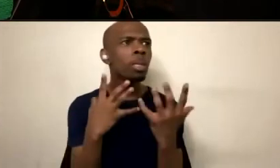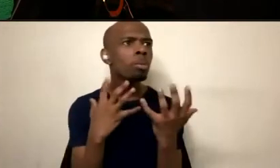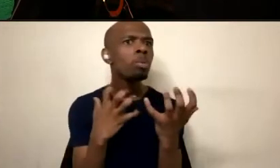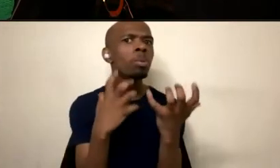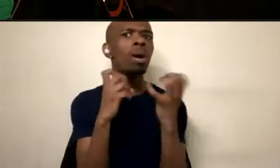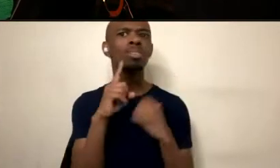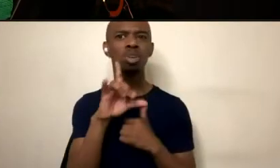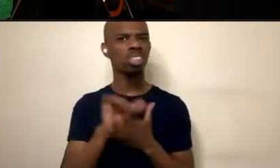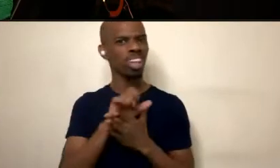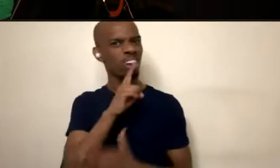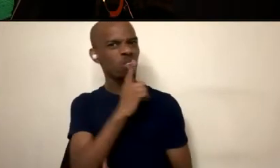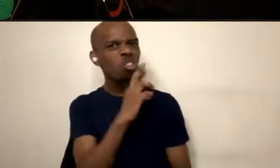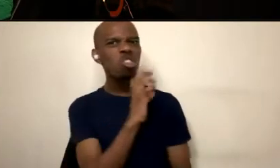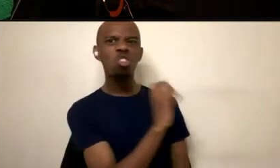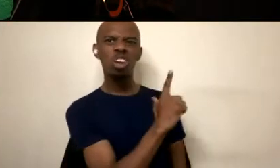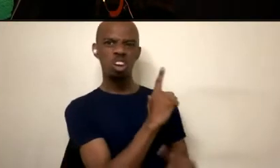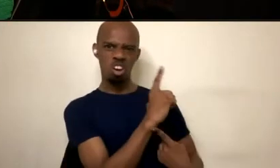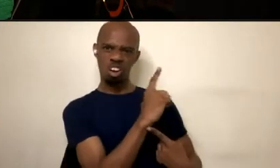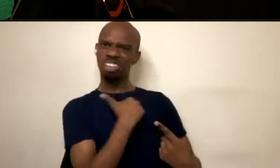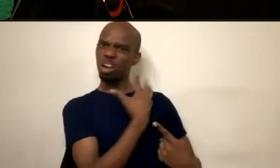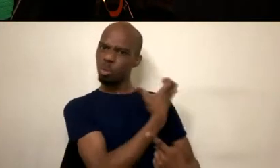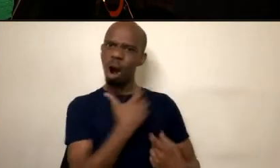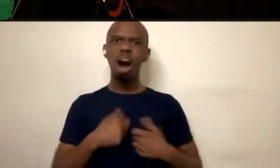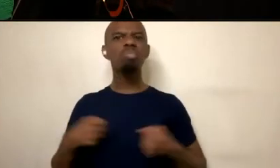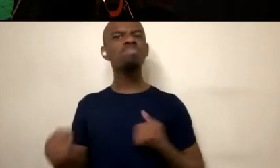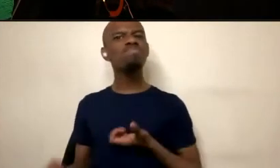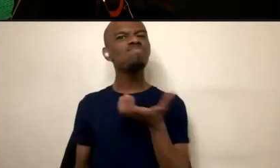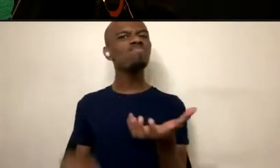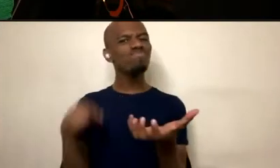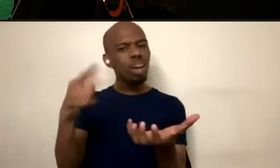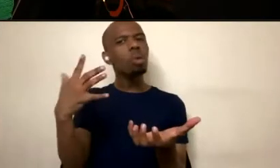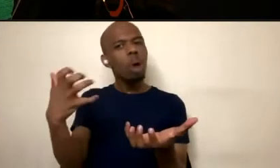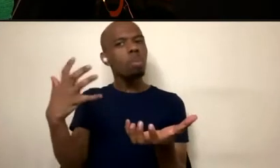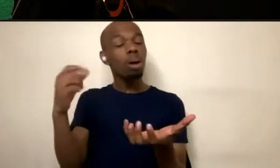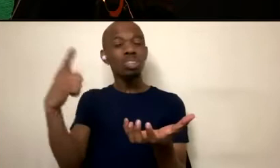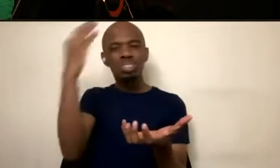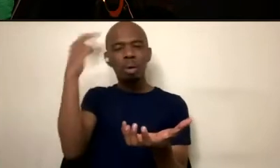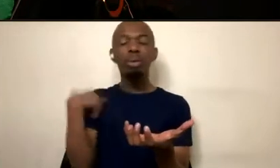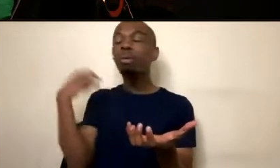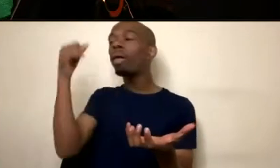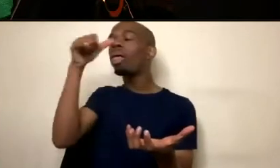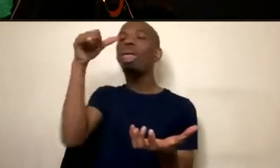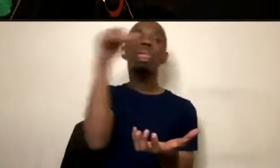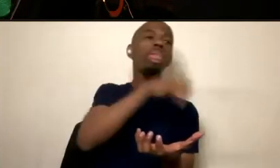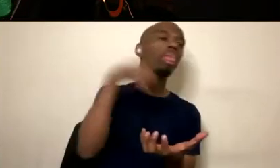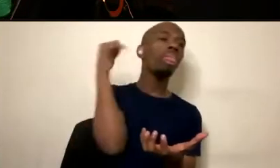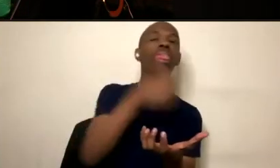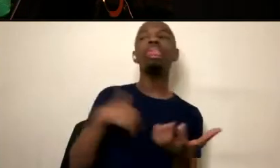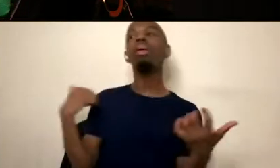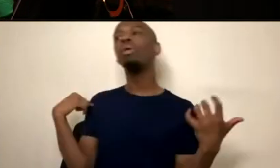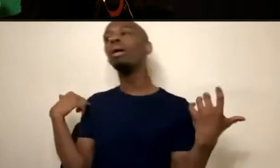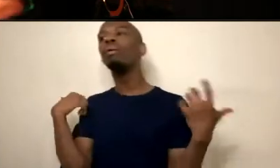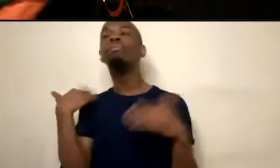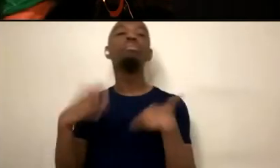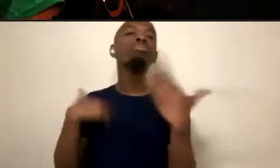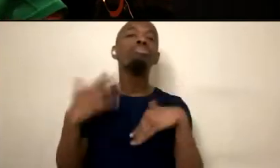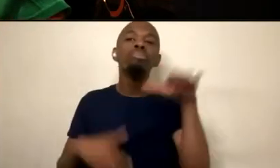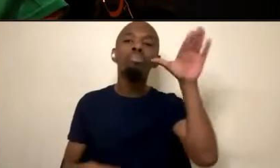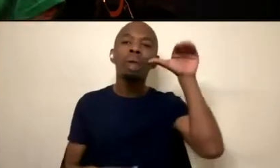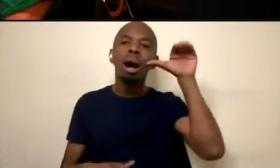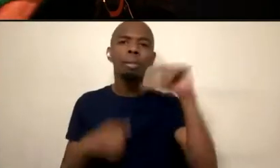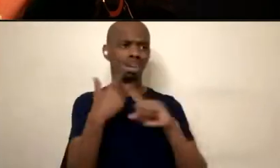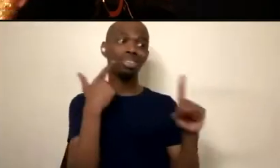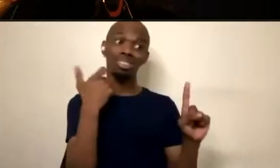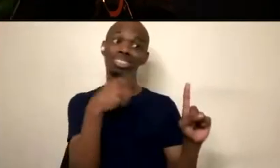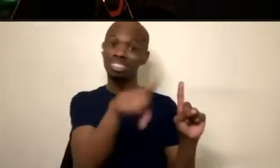in there with truth, but you got to be real. Don't come in stupid, because they're gonna be the first ones to eat you alive. You know, they can eat